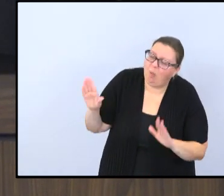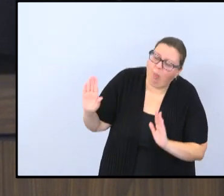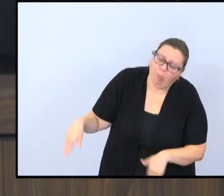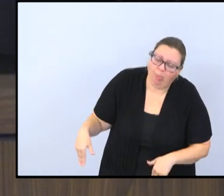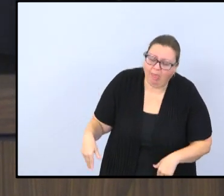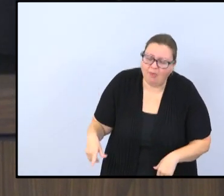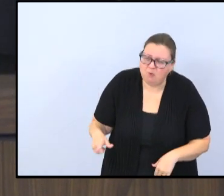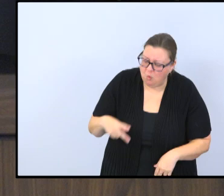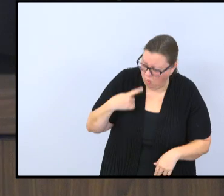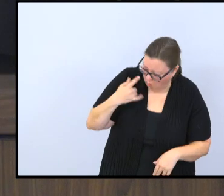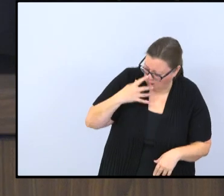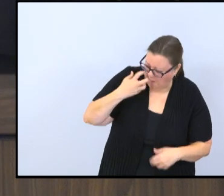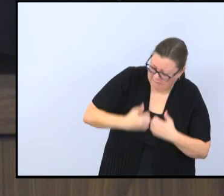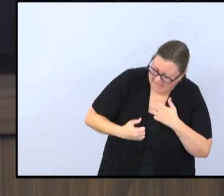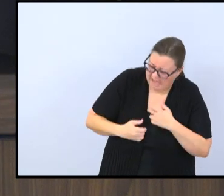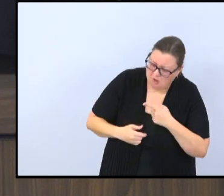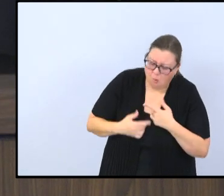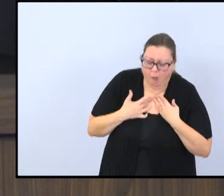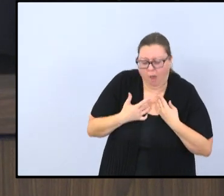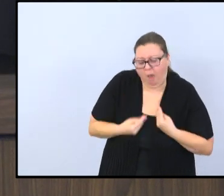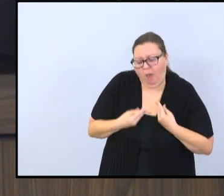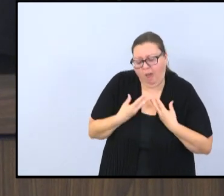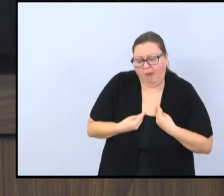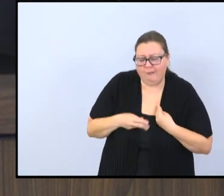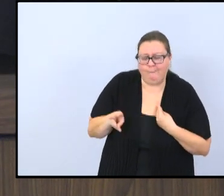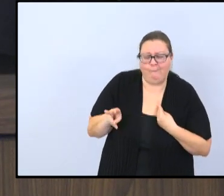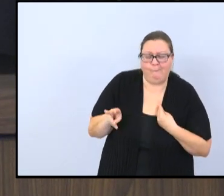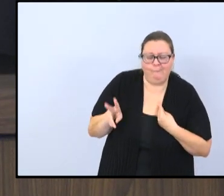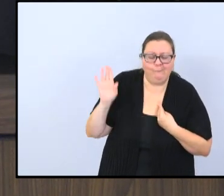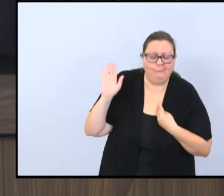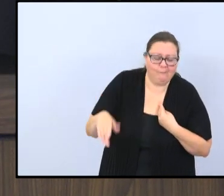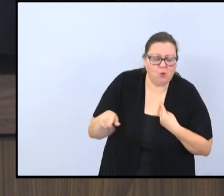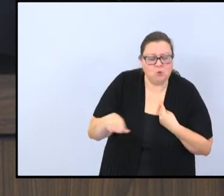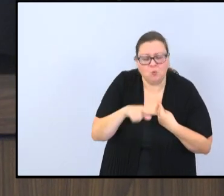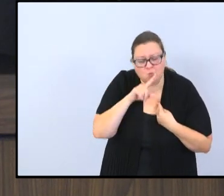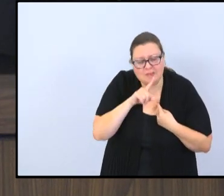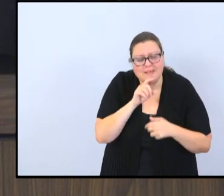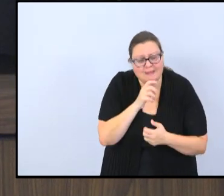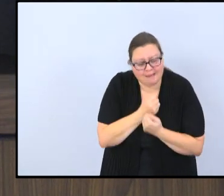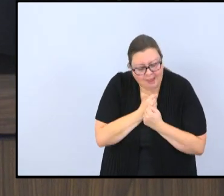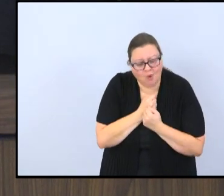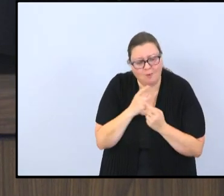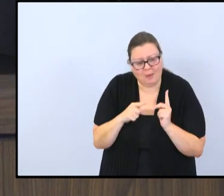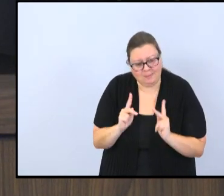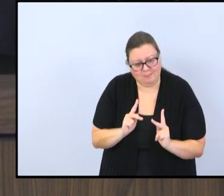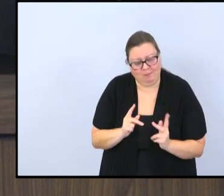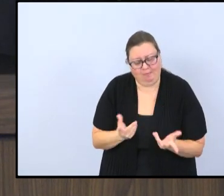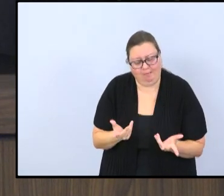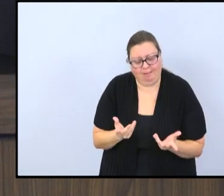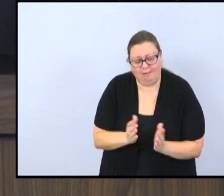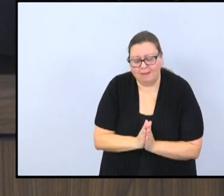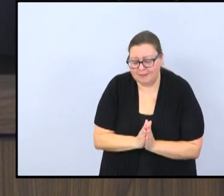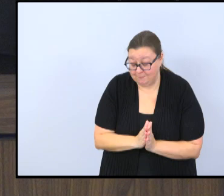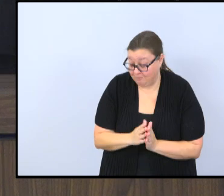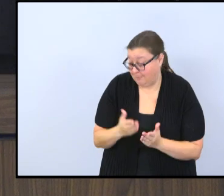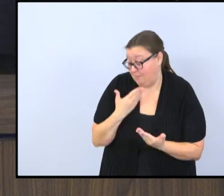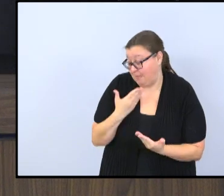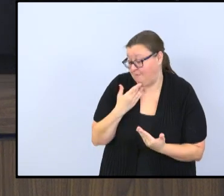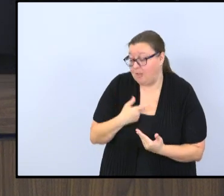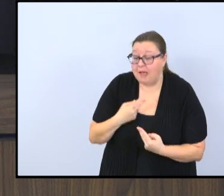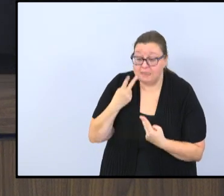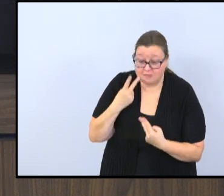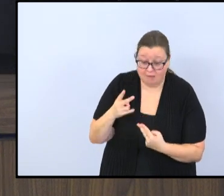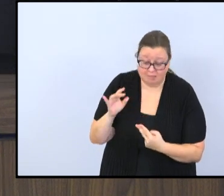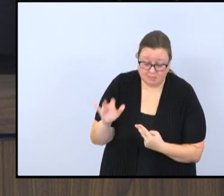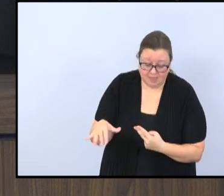inside who cares for people and really does love people. And so I'm so thankful I got to see that. And I agree with